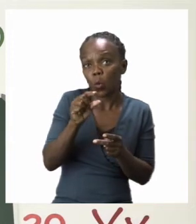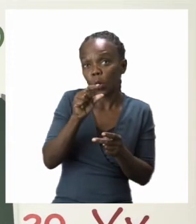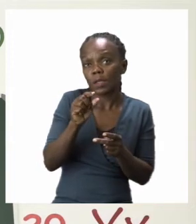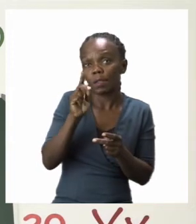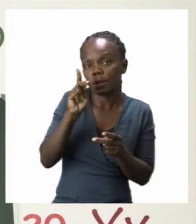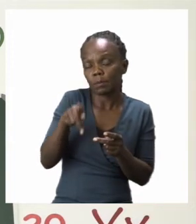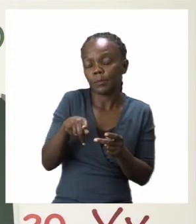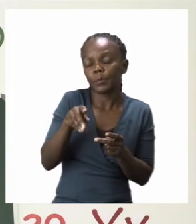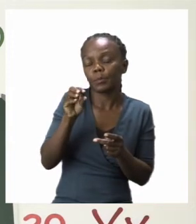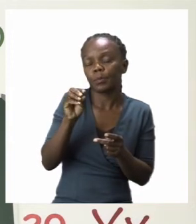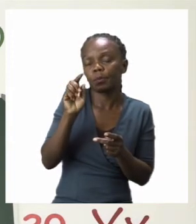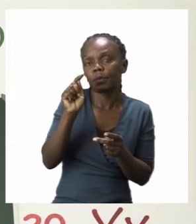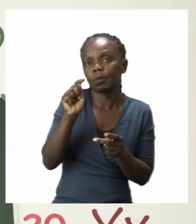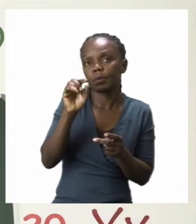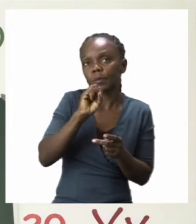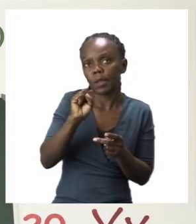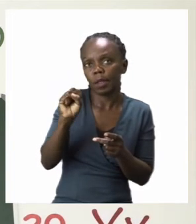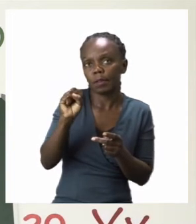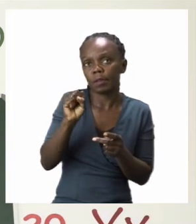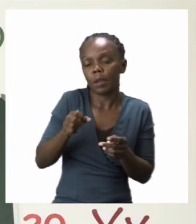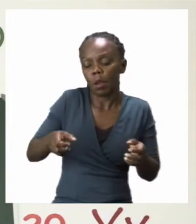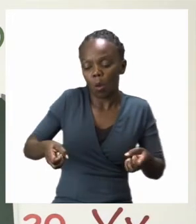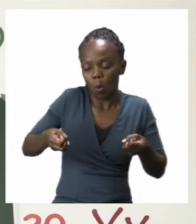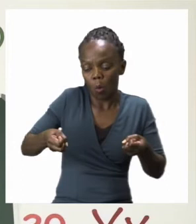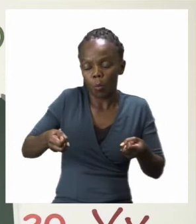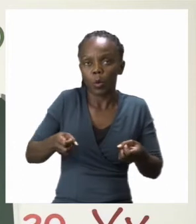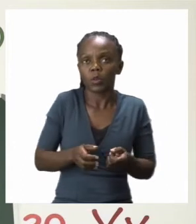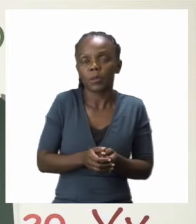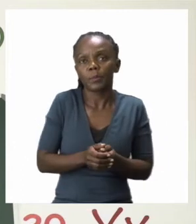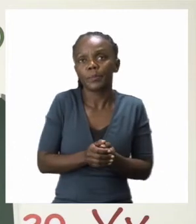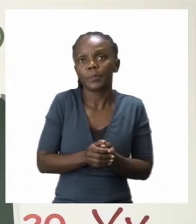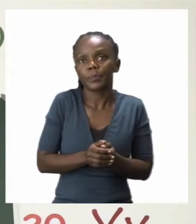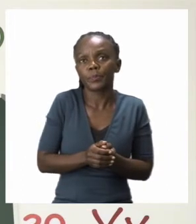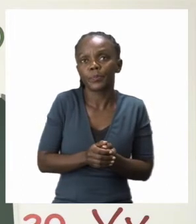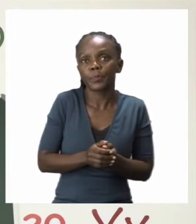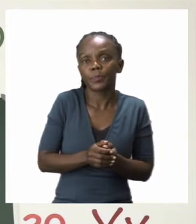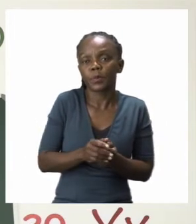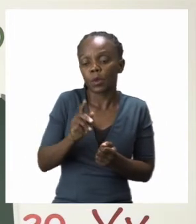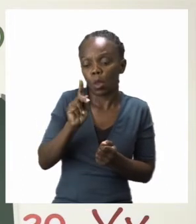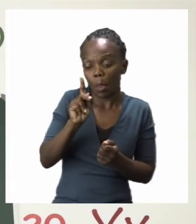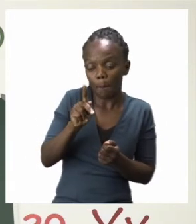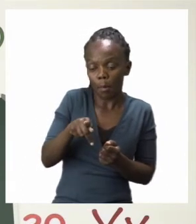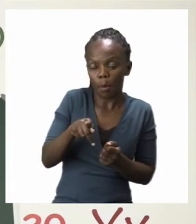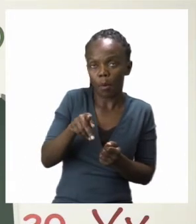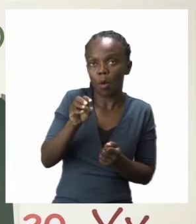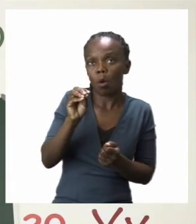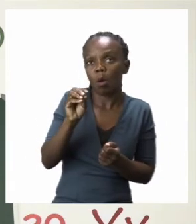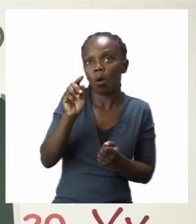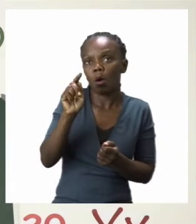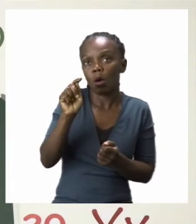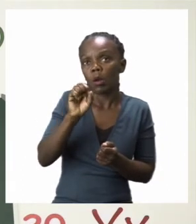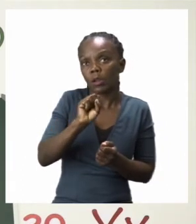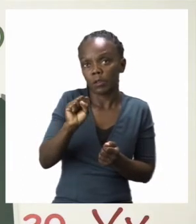Pots. Can you see the P in the word pots? You